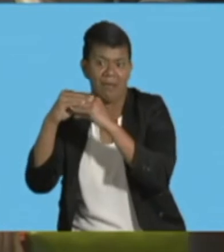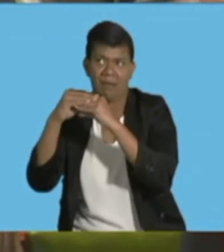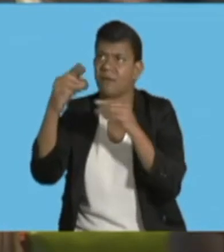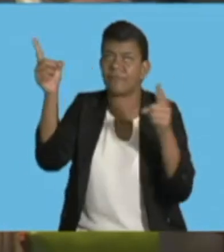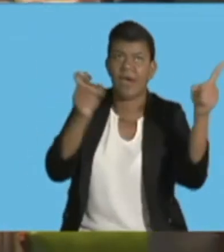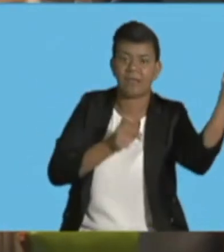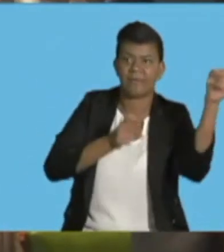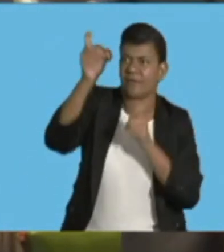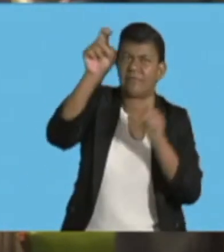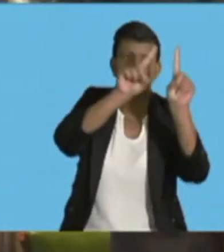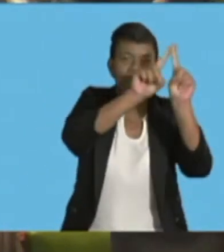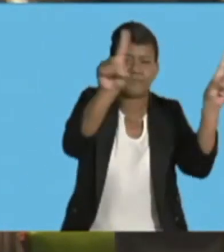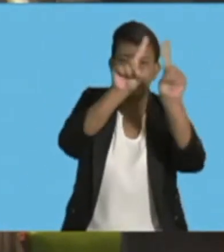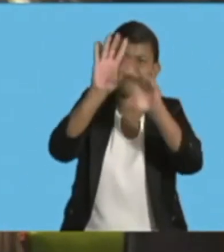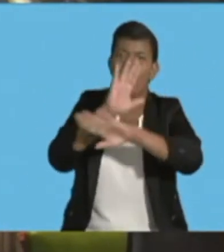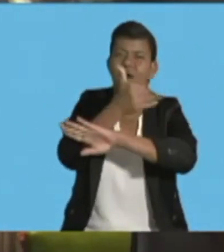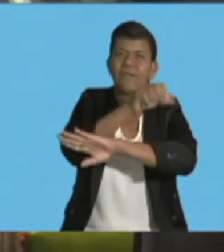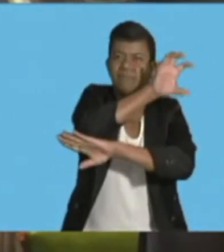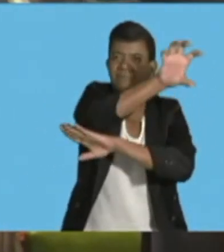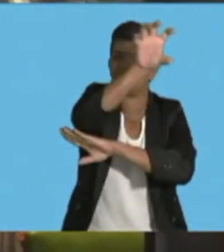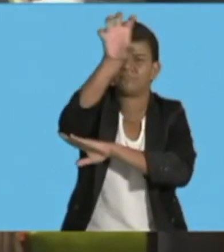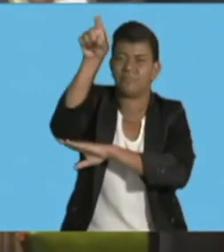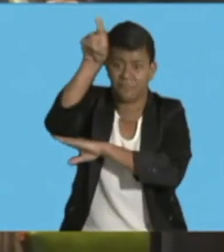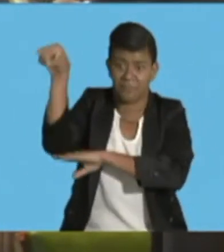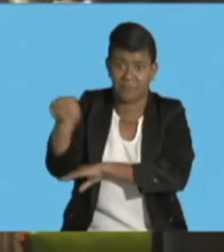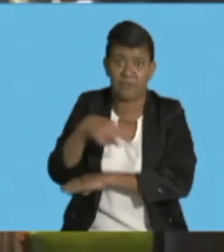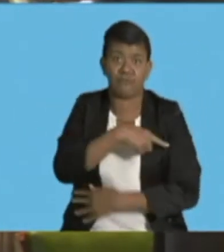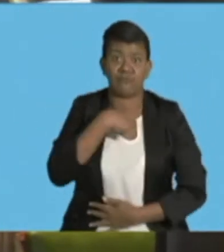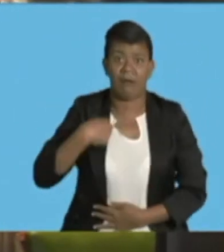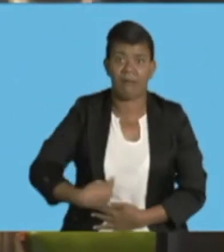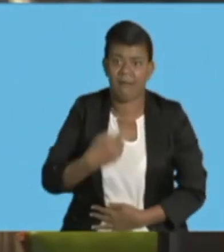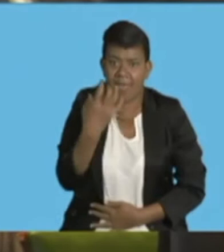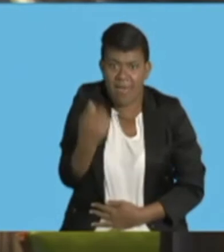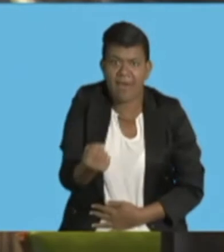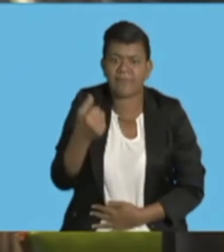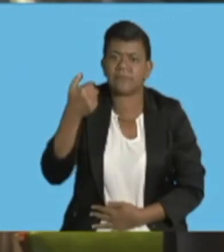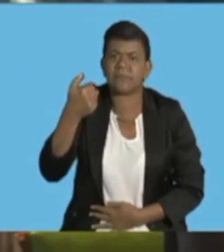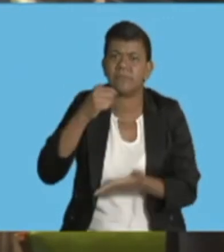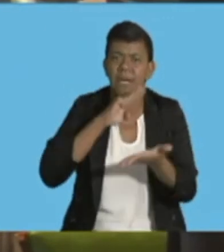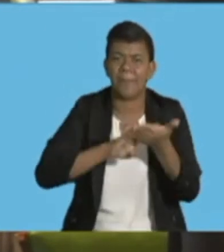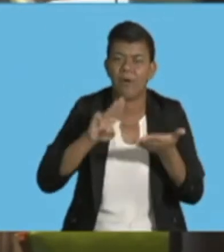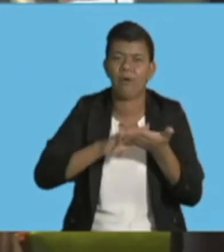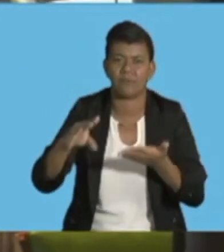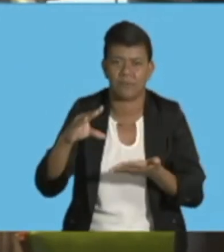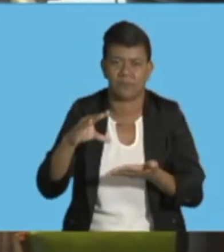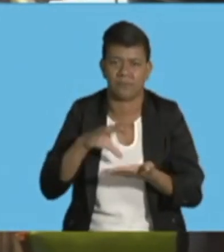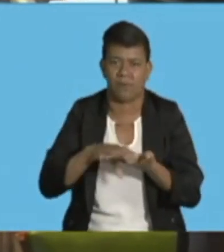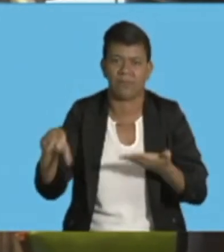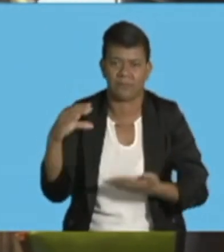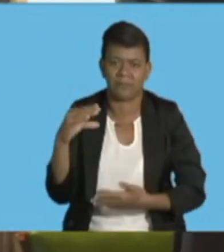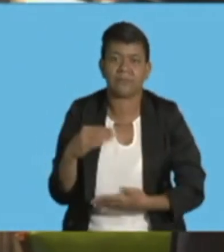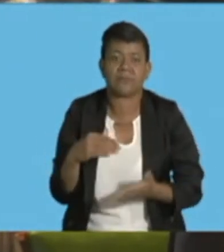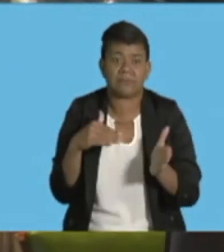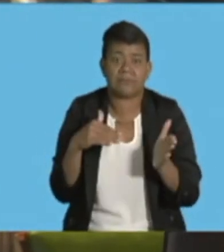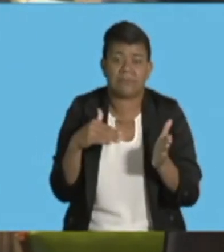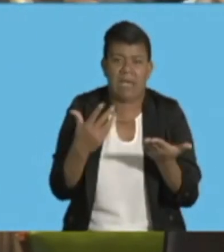that specific countries have. For example, the Chinese have $600 billion project for the Pacific. If we're able to pool all those